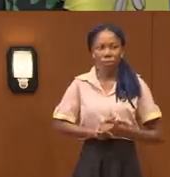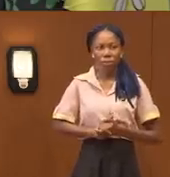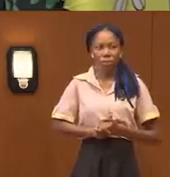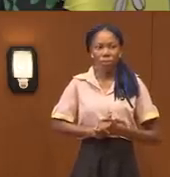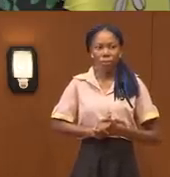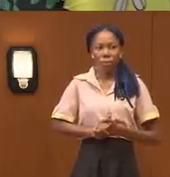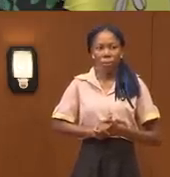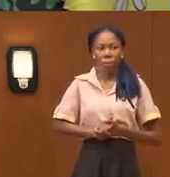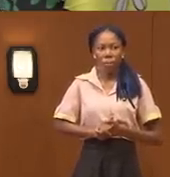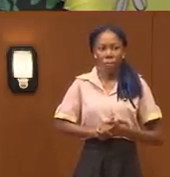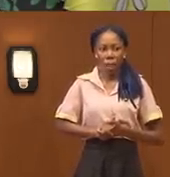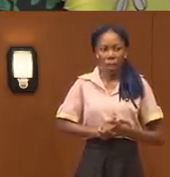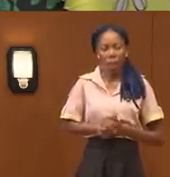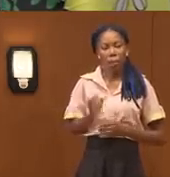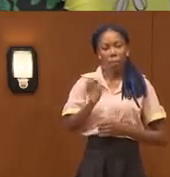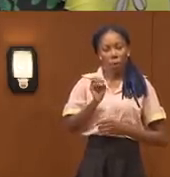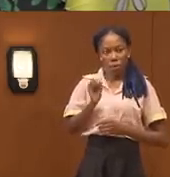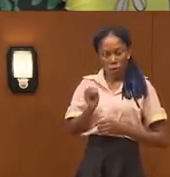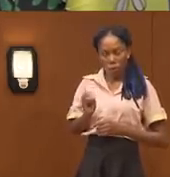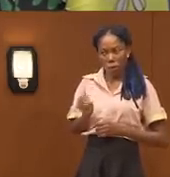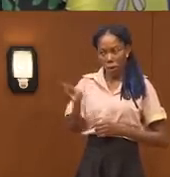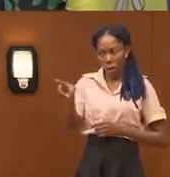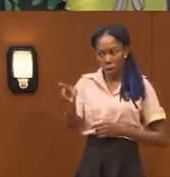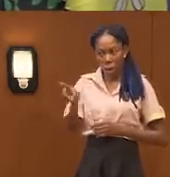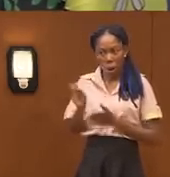So, your own stand is,